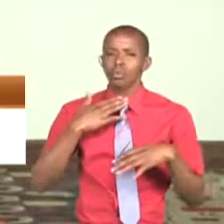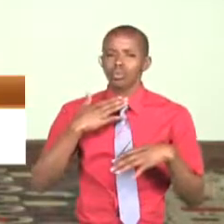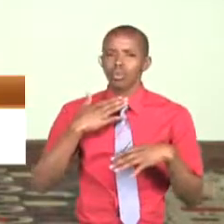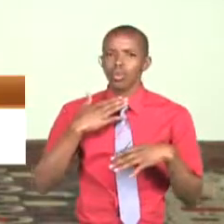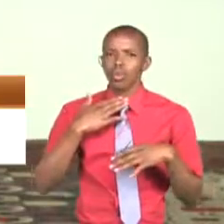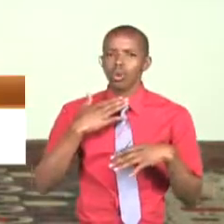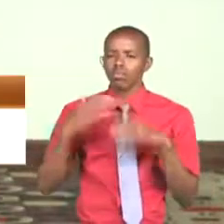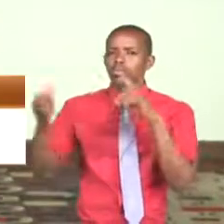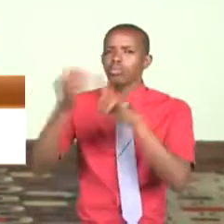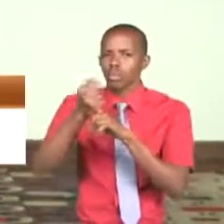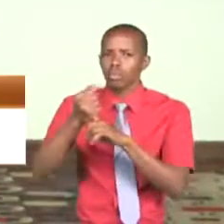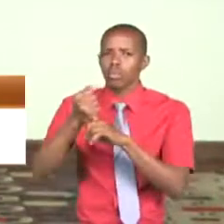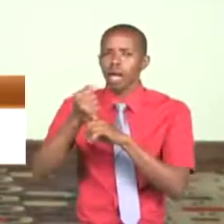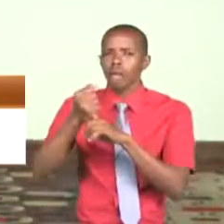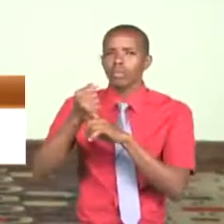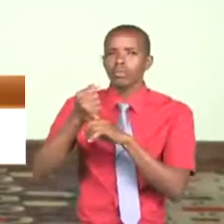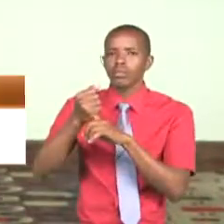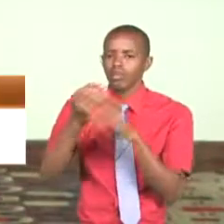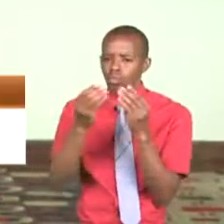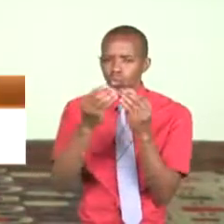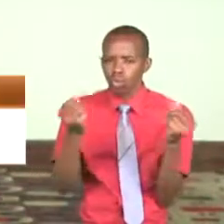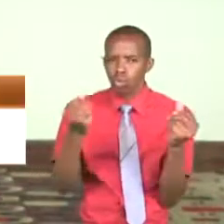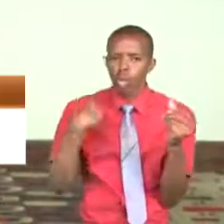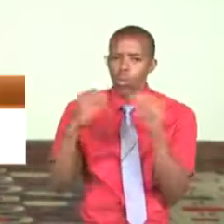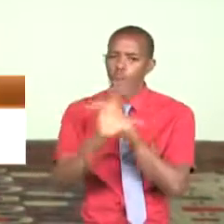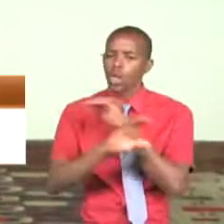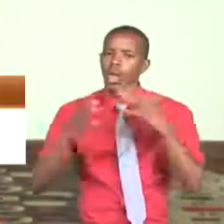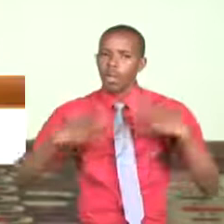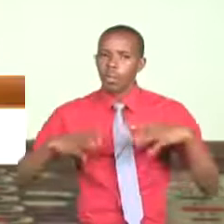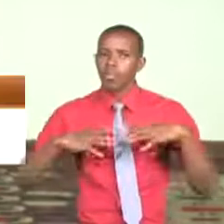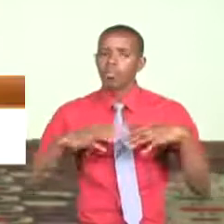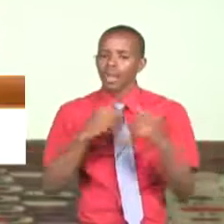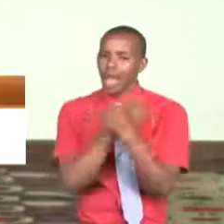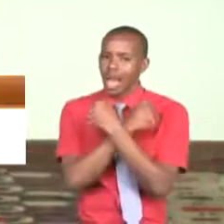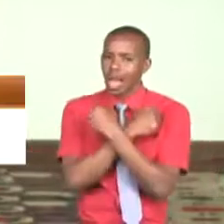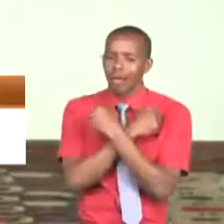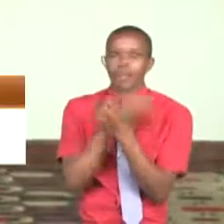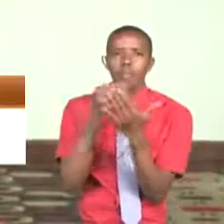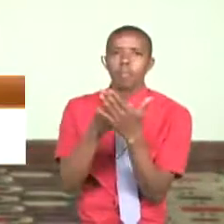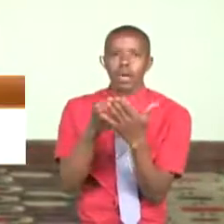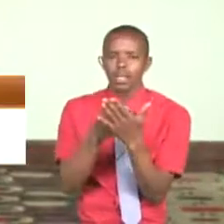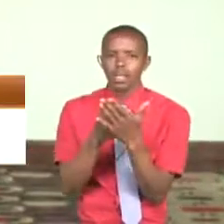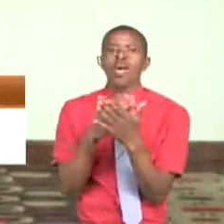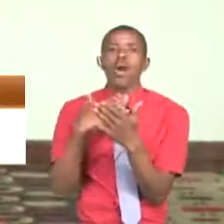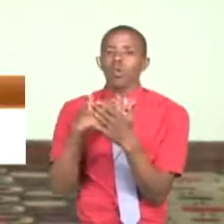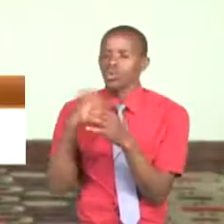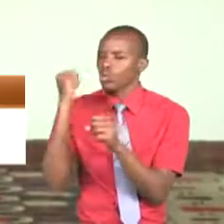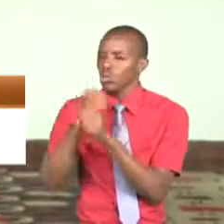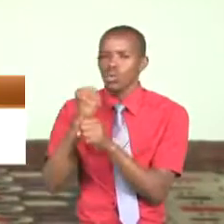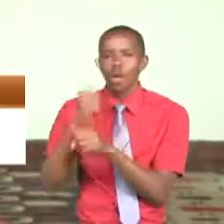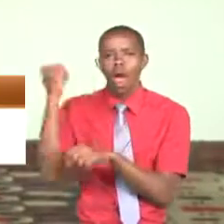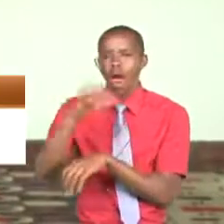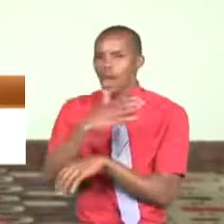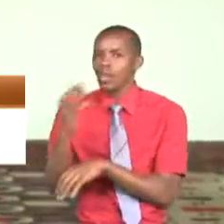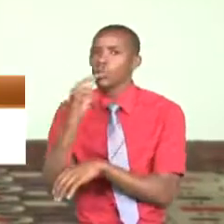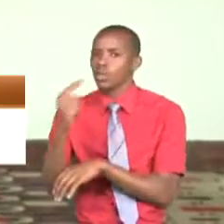certain solutions. We are in a country whereby people love money and they would want to do anything to